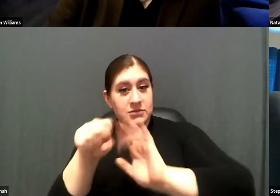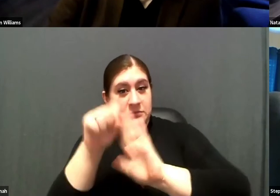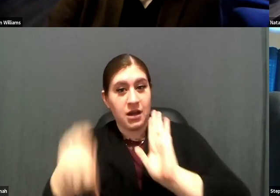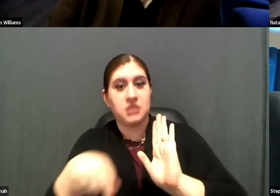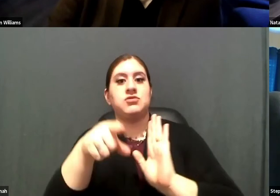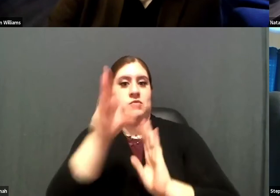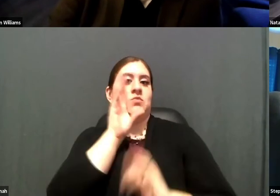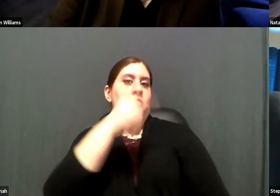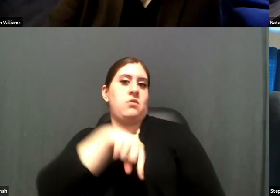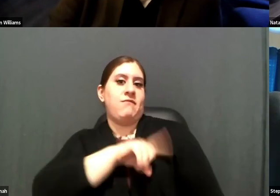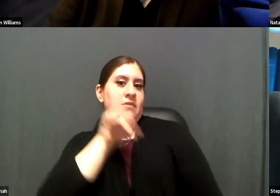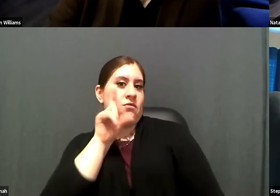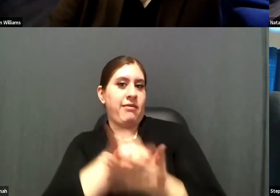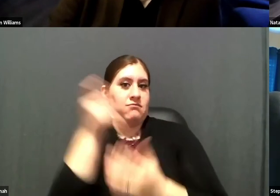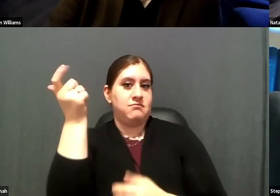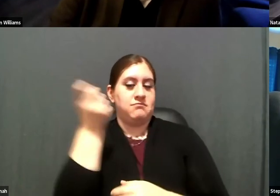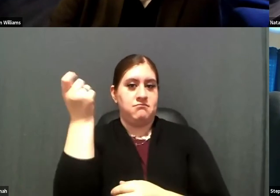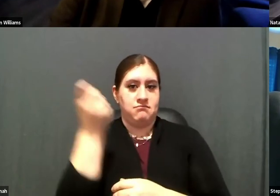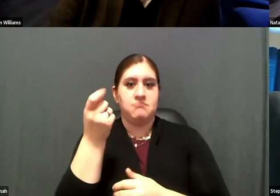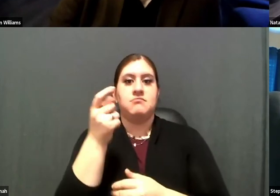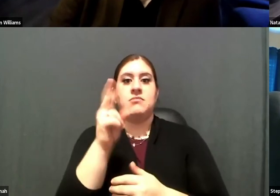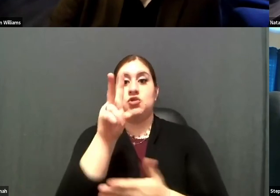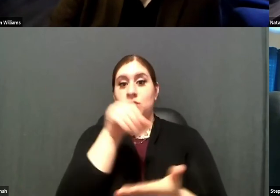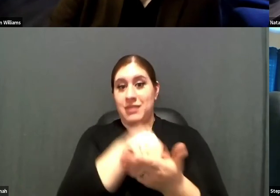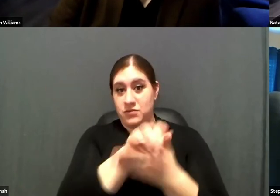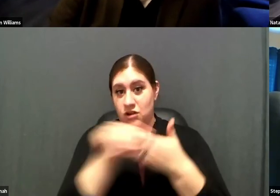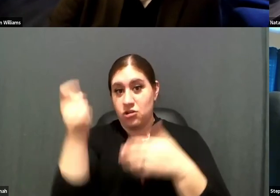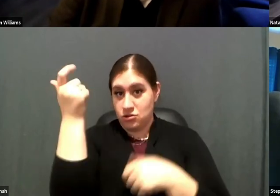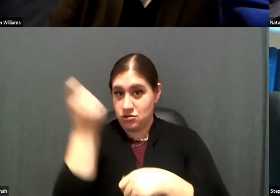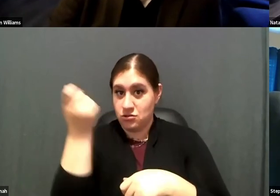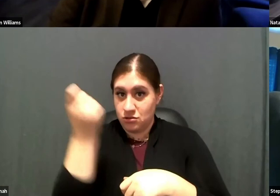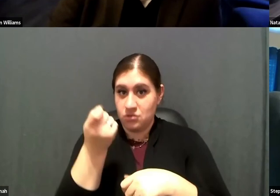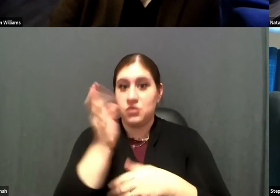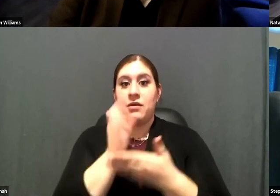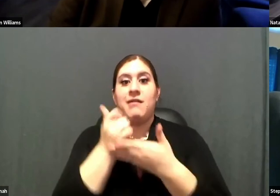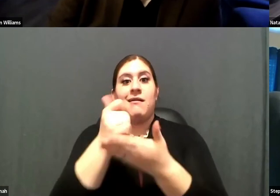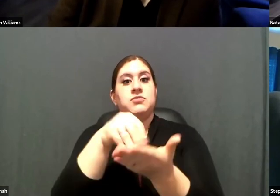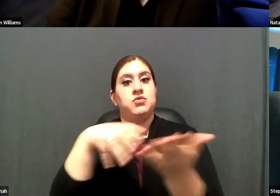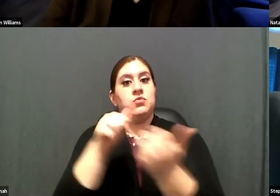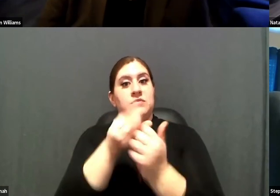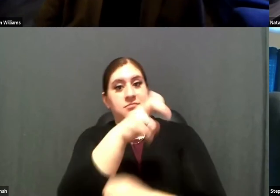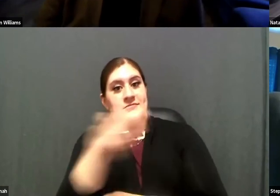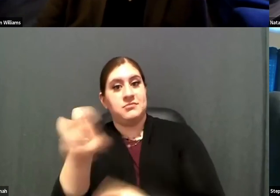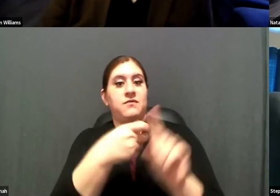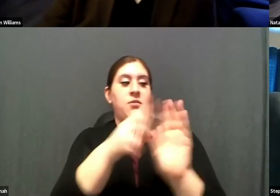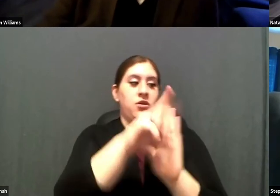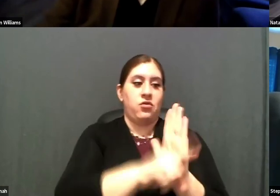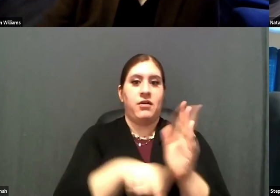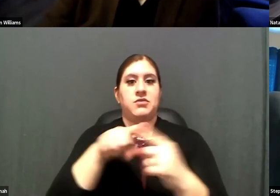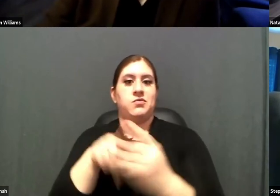actually qualify for this scholarship. It's a $2,000 scholarship, and it assists students in helping them transition from undergrad into